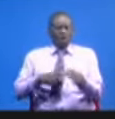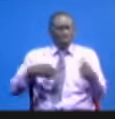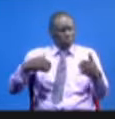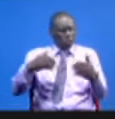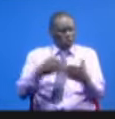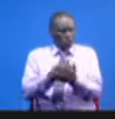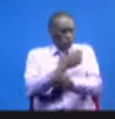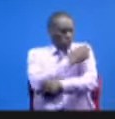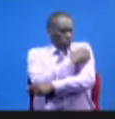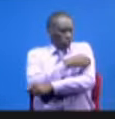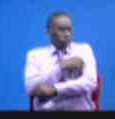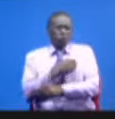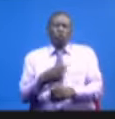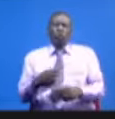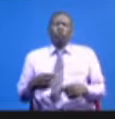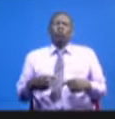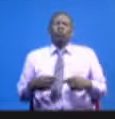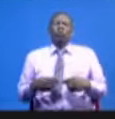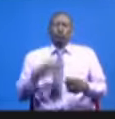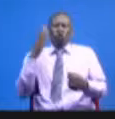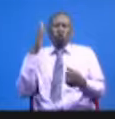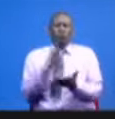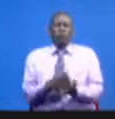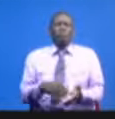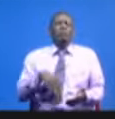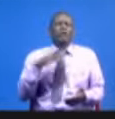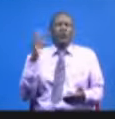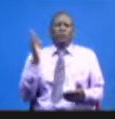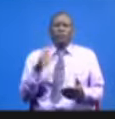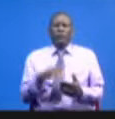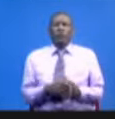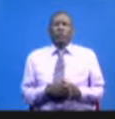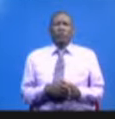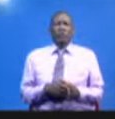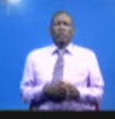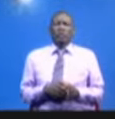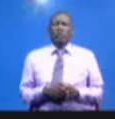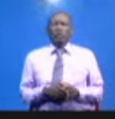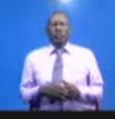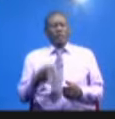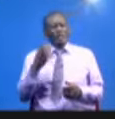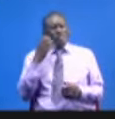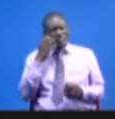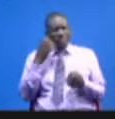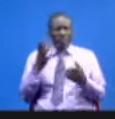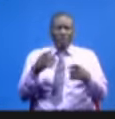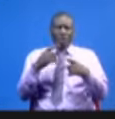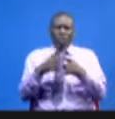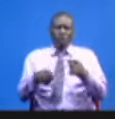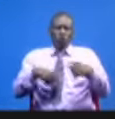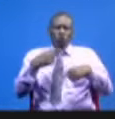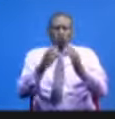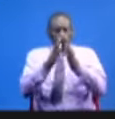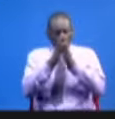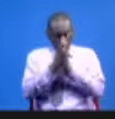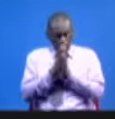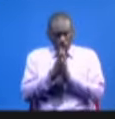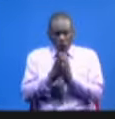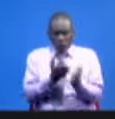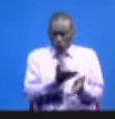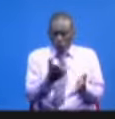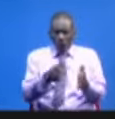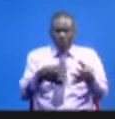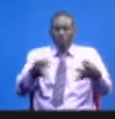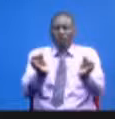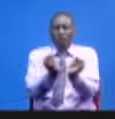hospitali akatangazwa kuwa ametuacha. That's a sad thing. But we keep praying for you and for the family